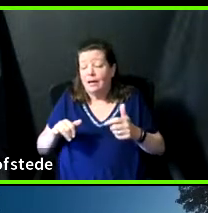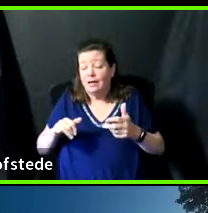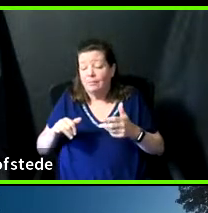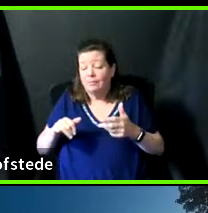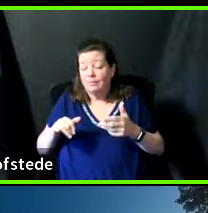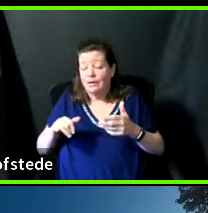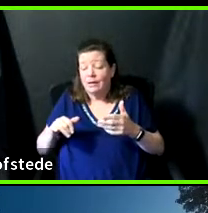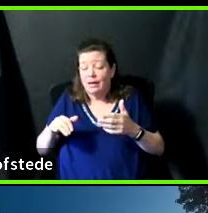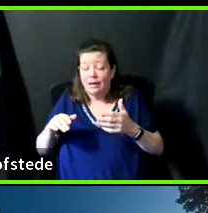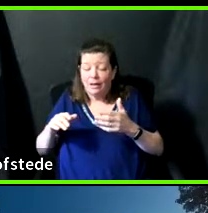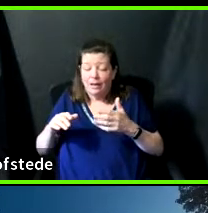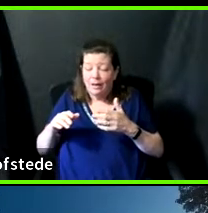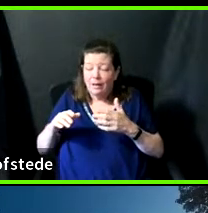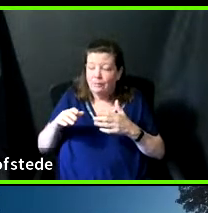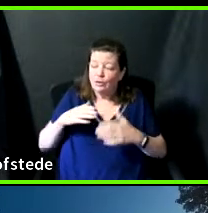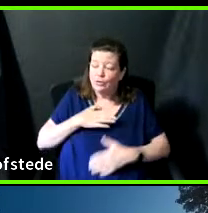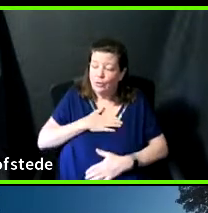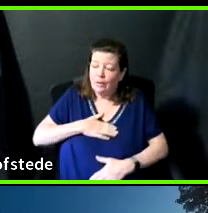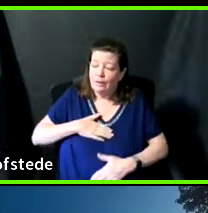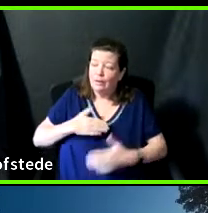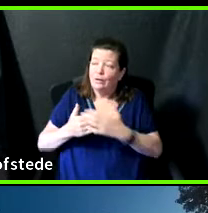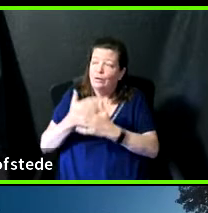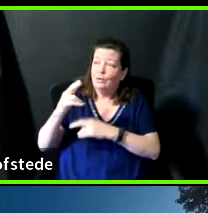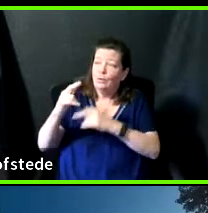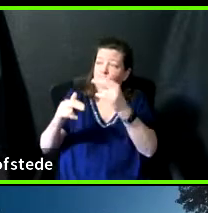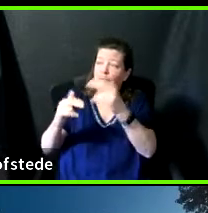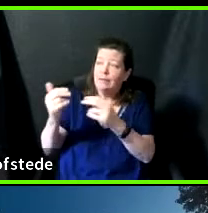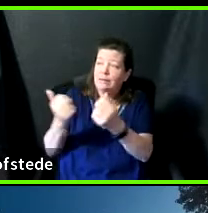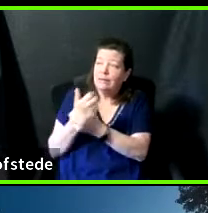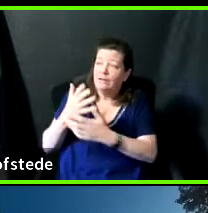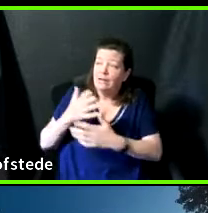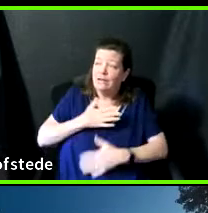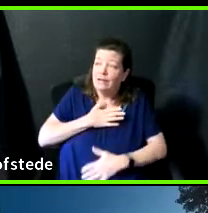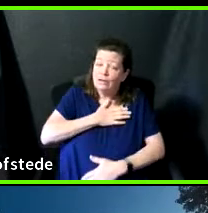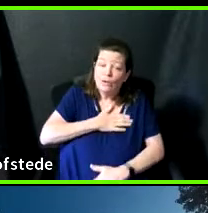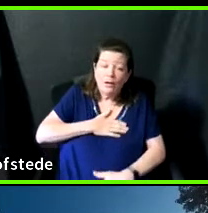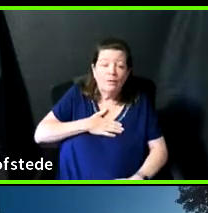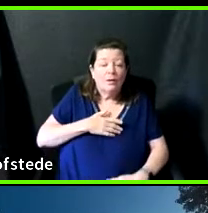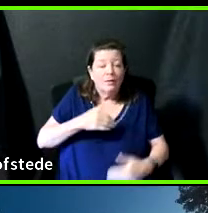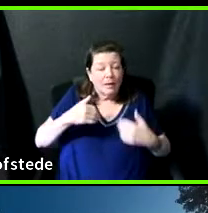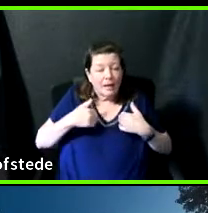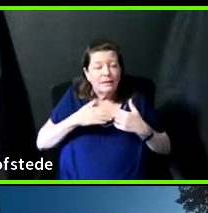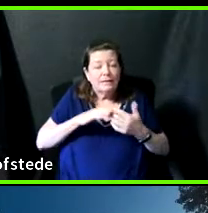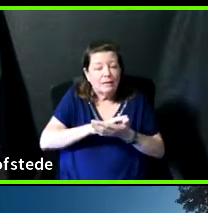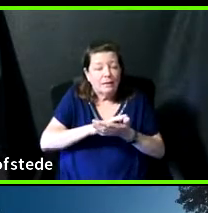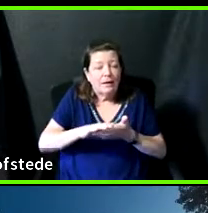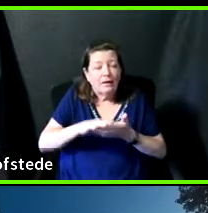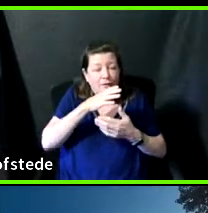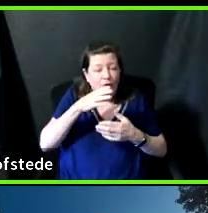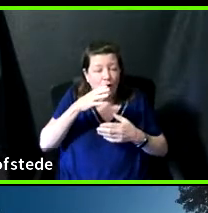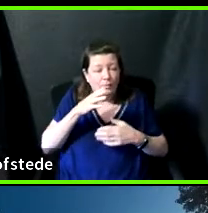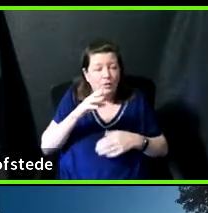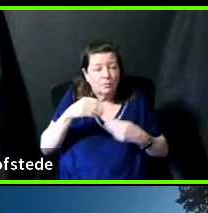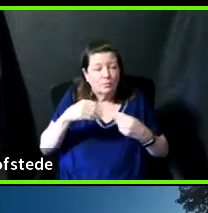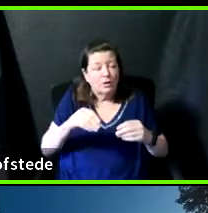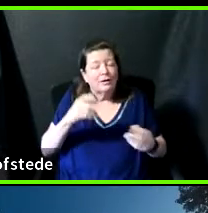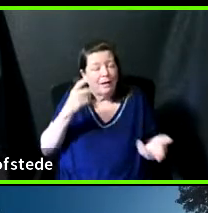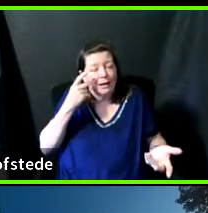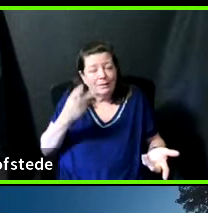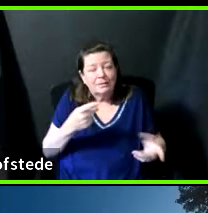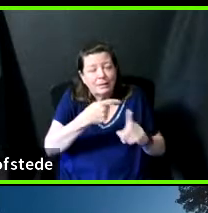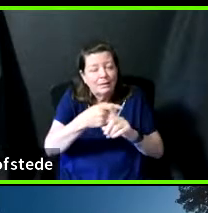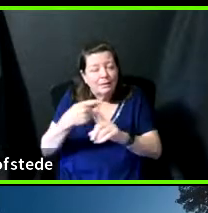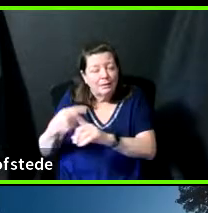the new infrastructure and things that are available to house a farmer's market like that. So I can see, you know,